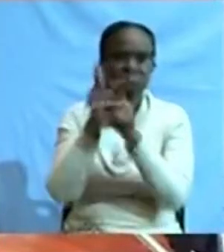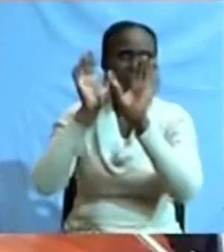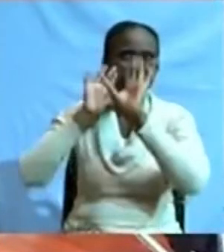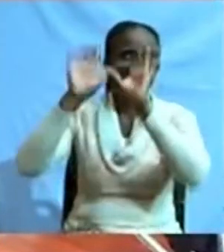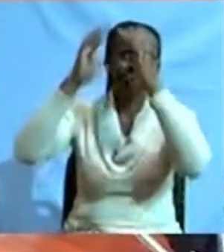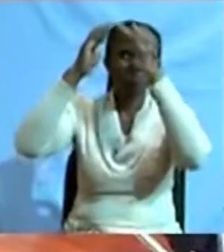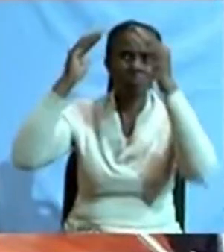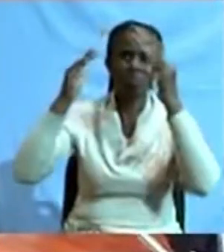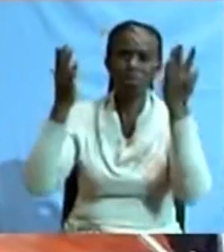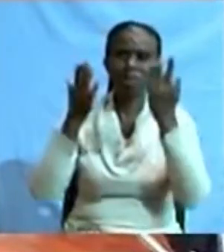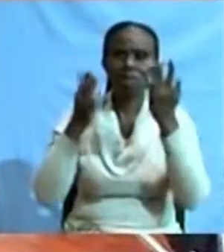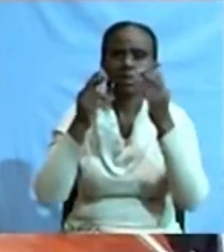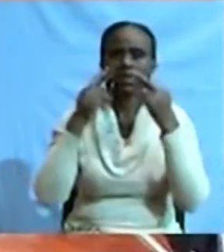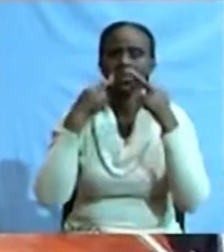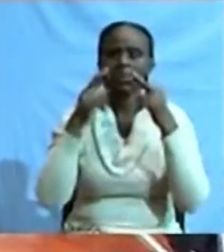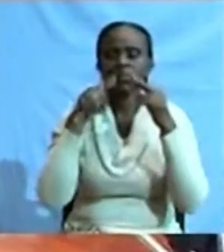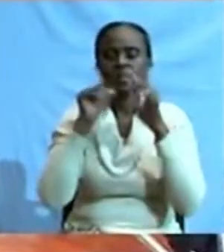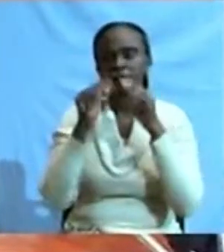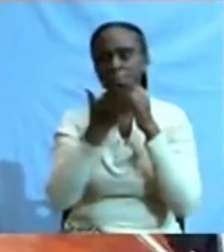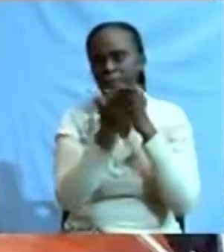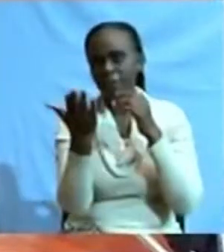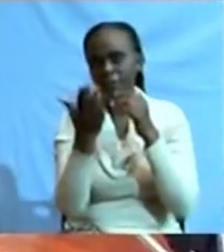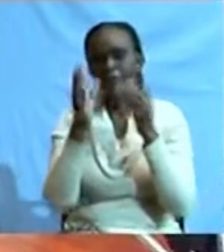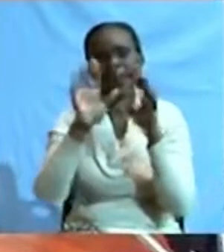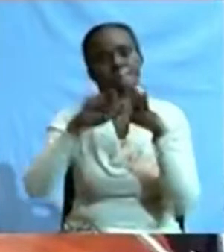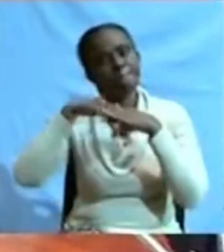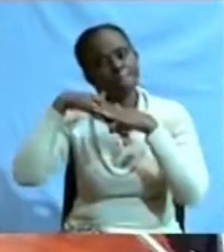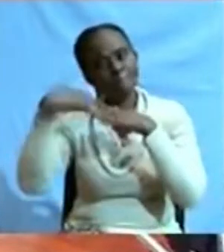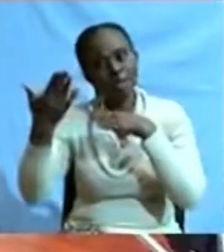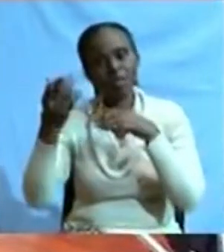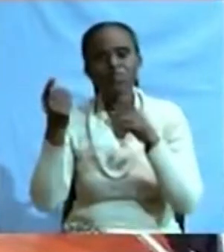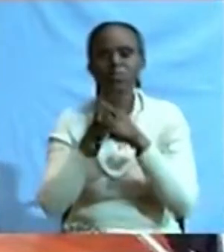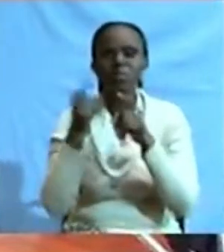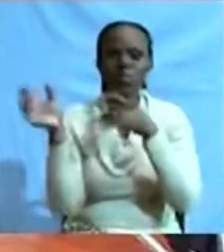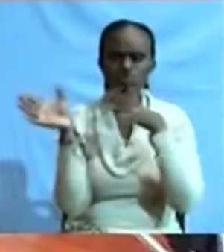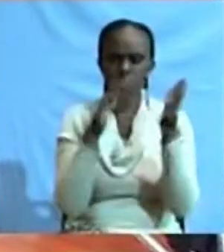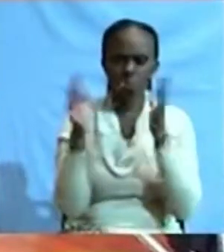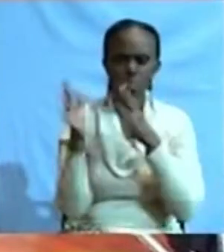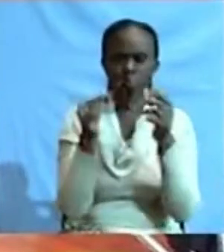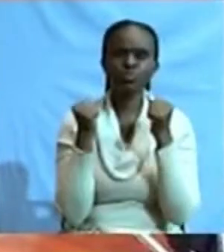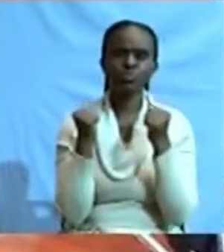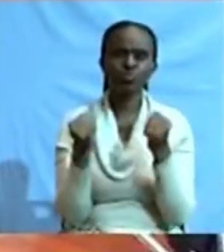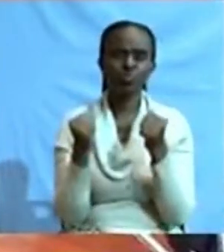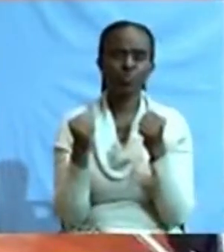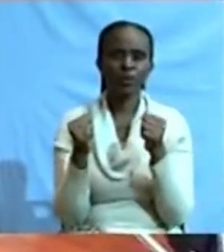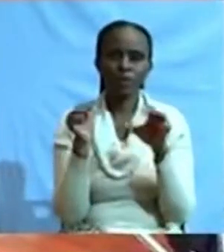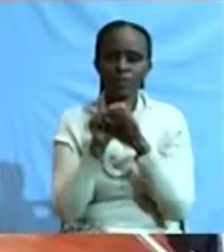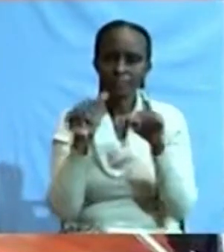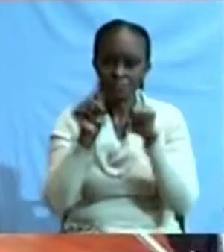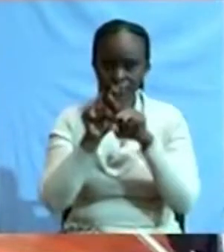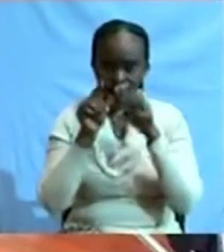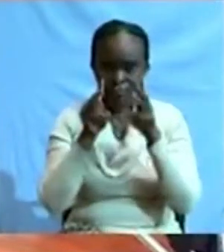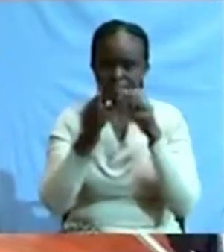firmly, resulting in it getting blown off by the strong wind. In this